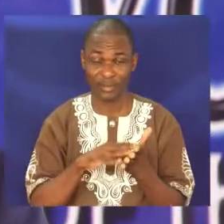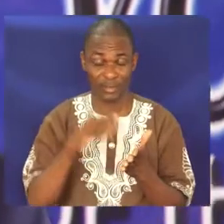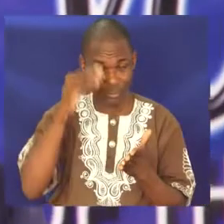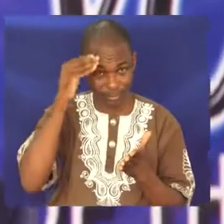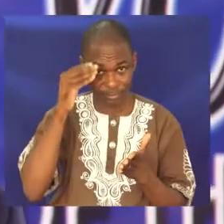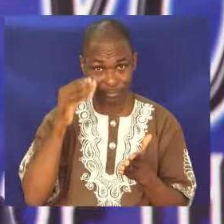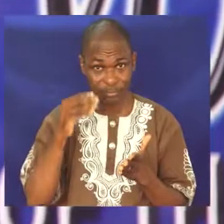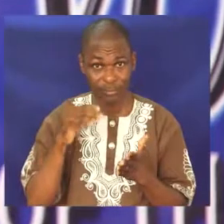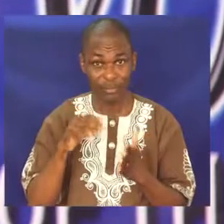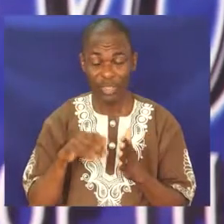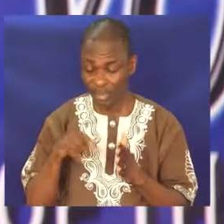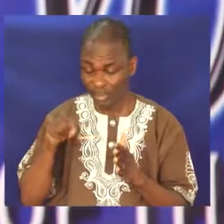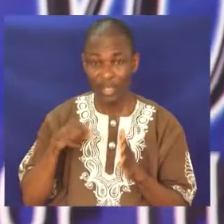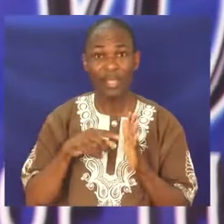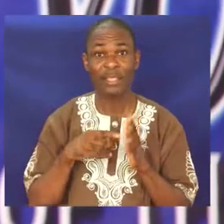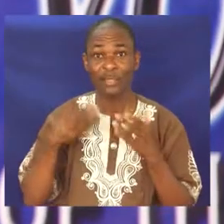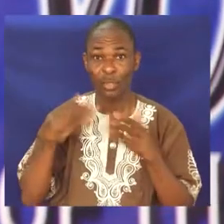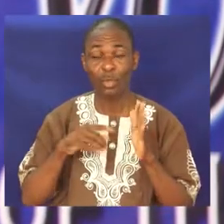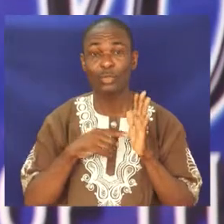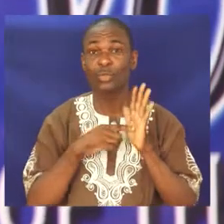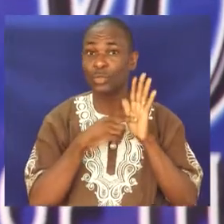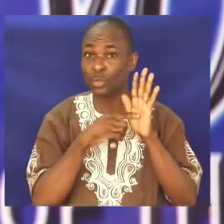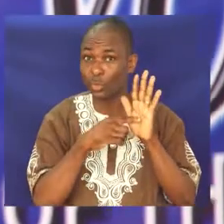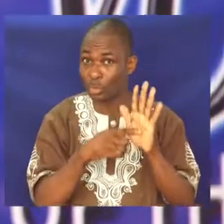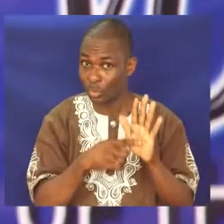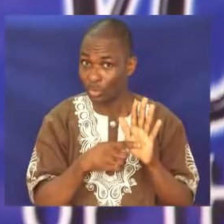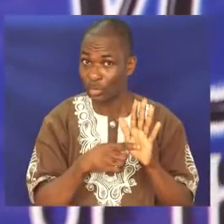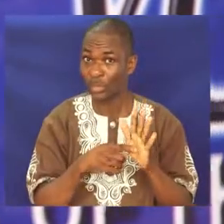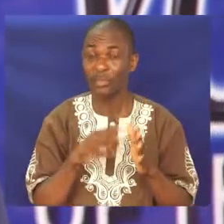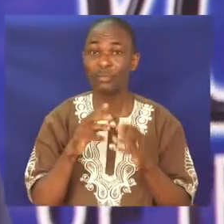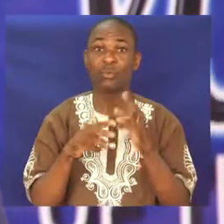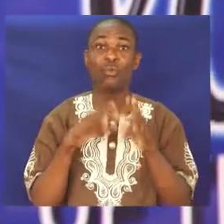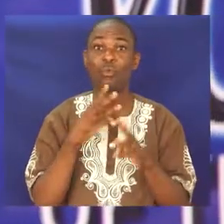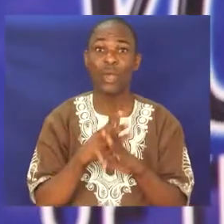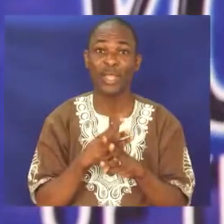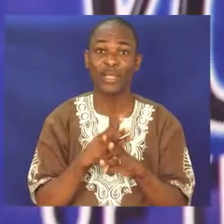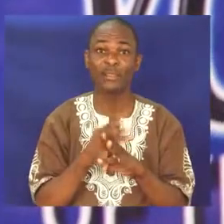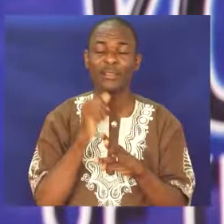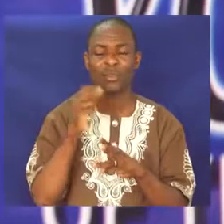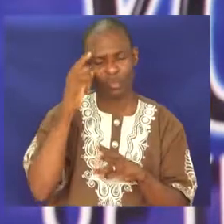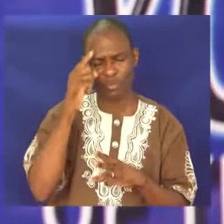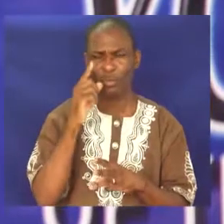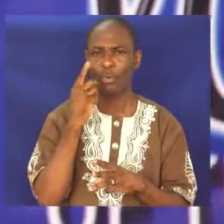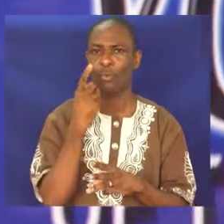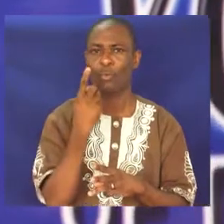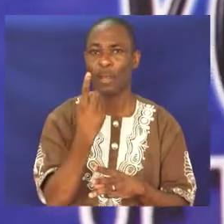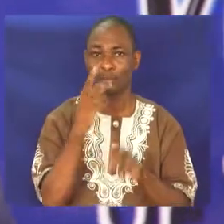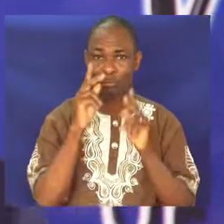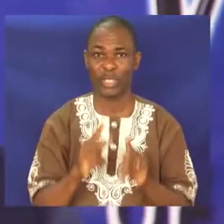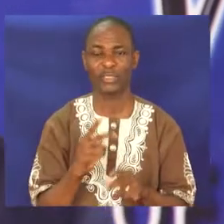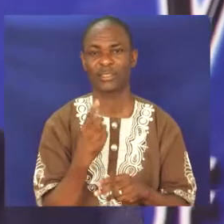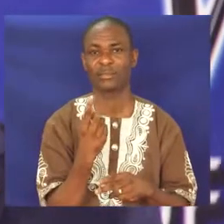pefe ade a kire wo ene me se ewiase a wo nyankopon bo ye no eni ho ema oba akofo